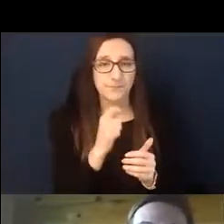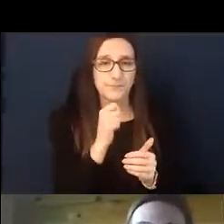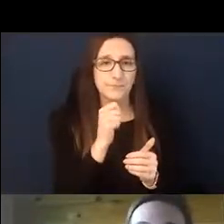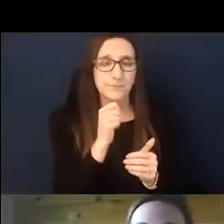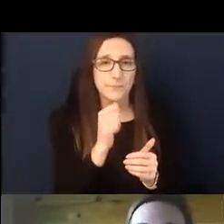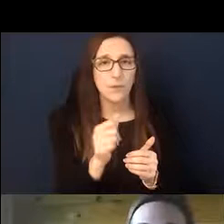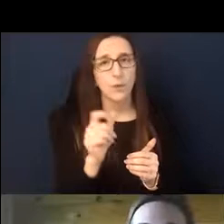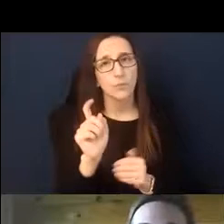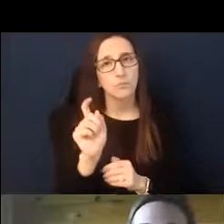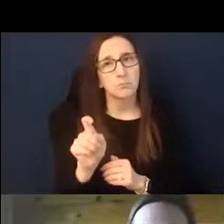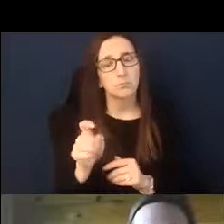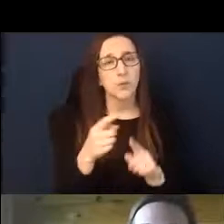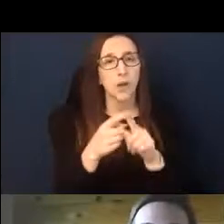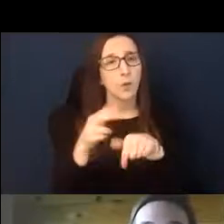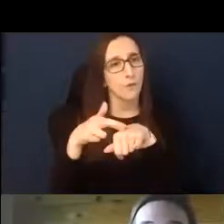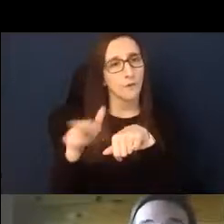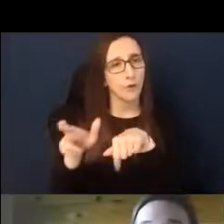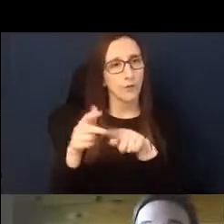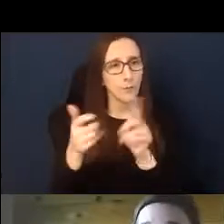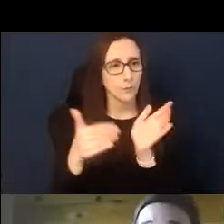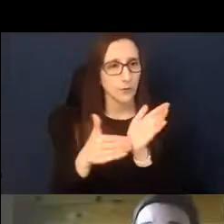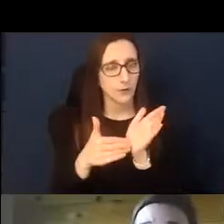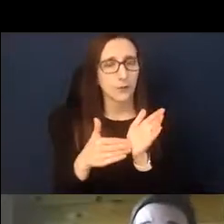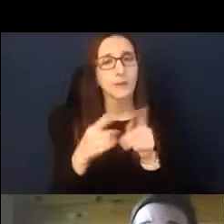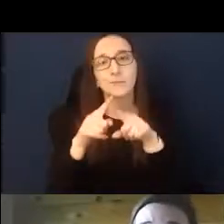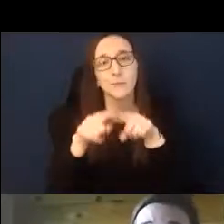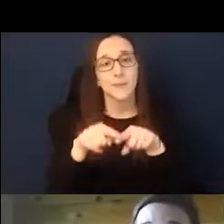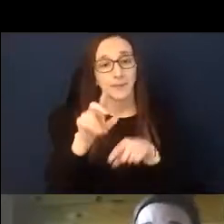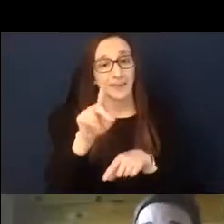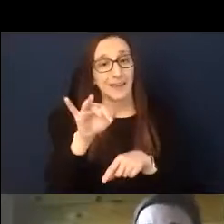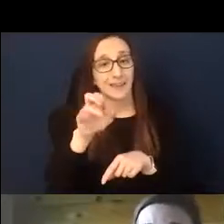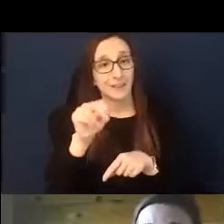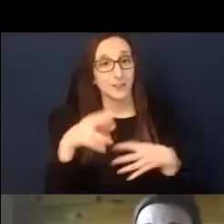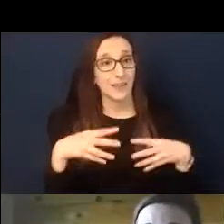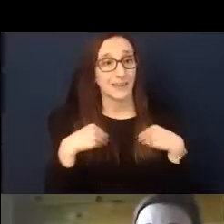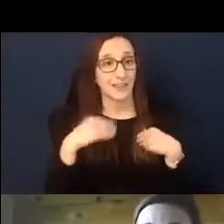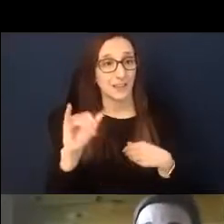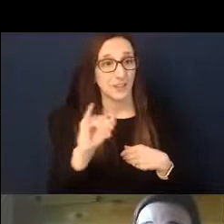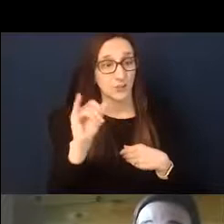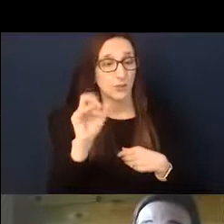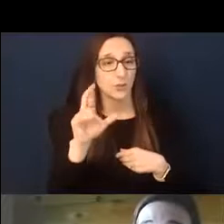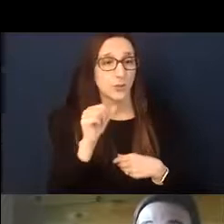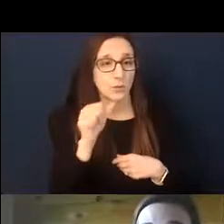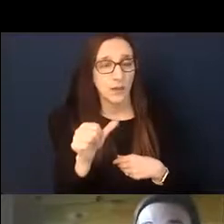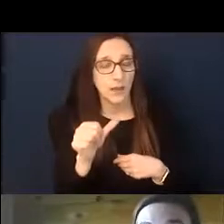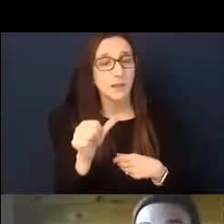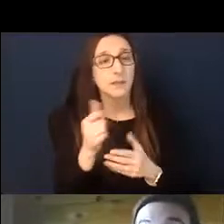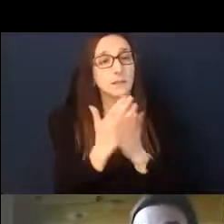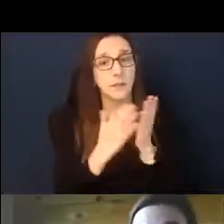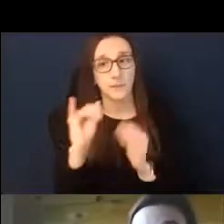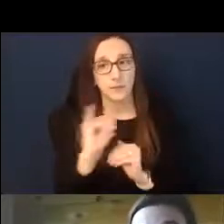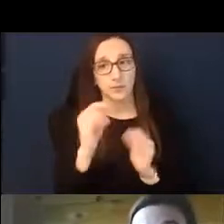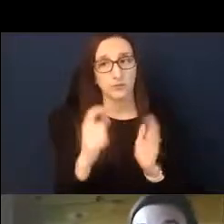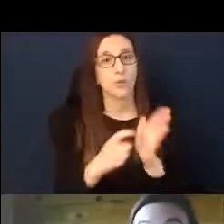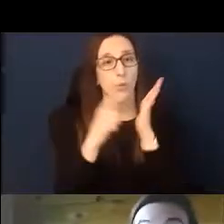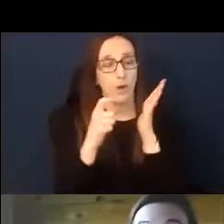one from a referral from your doctor. It depends if the dietitian accepts insurance or not, because some insurances require you